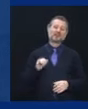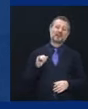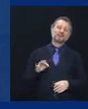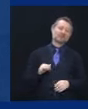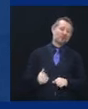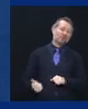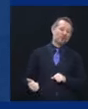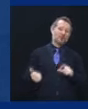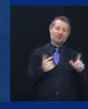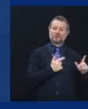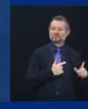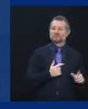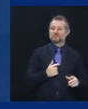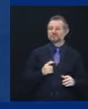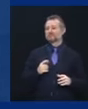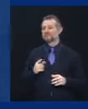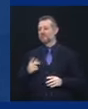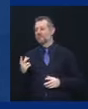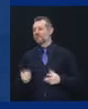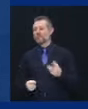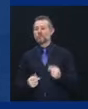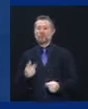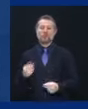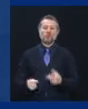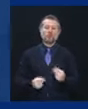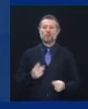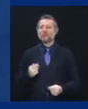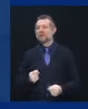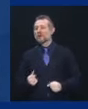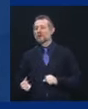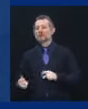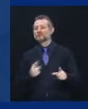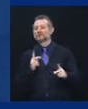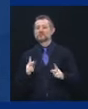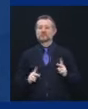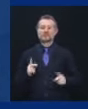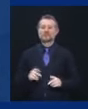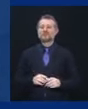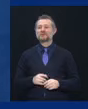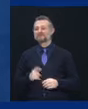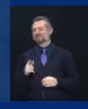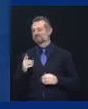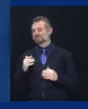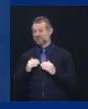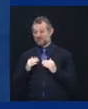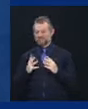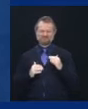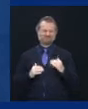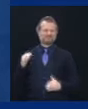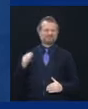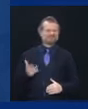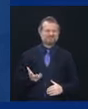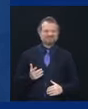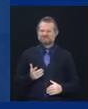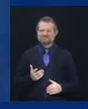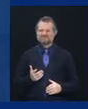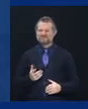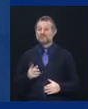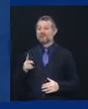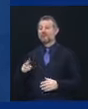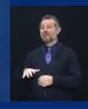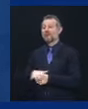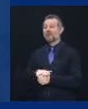it's going to be unfair to someone. If a local health department receives an allocation which